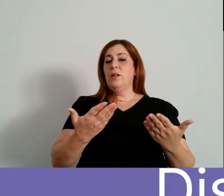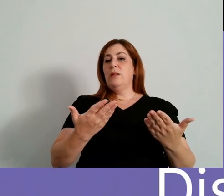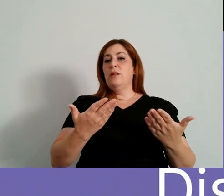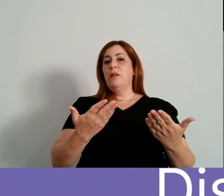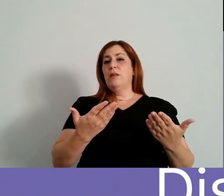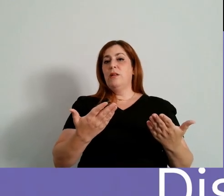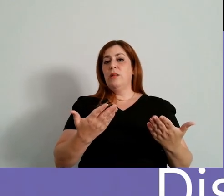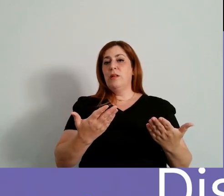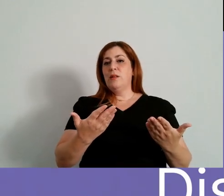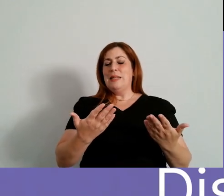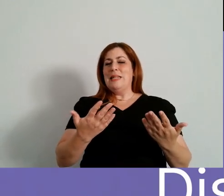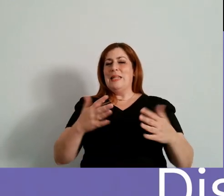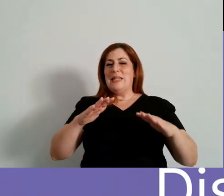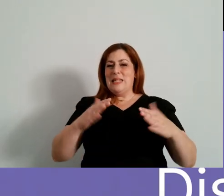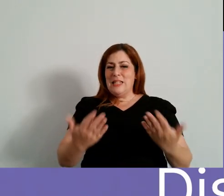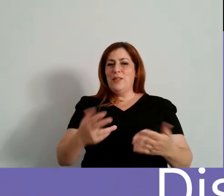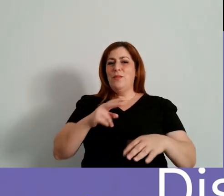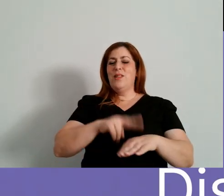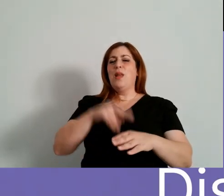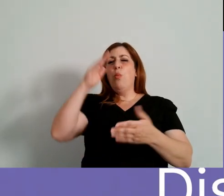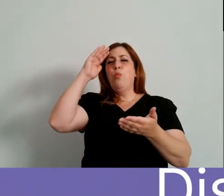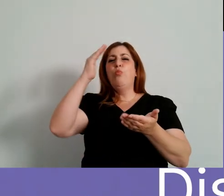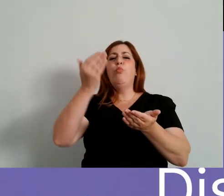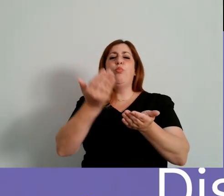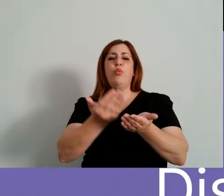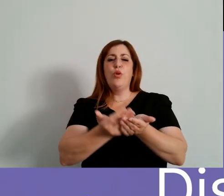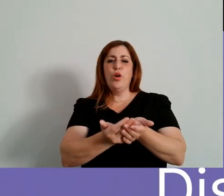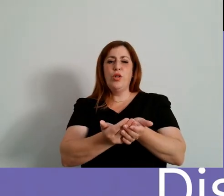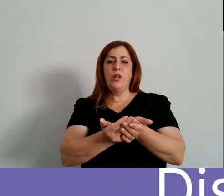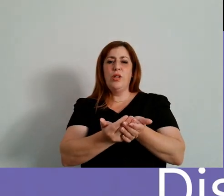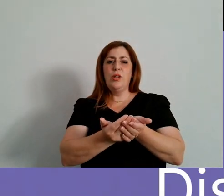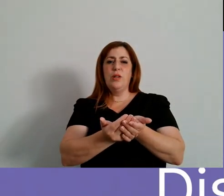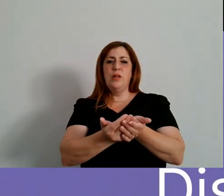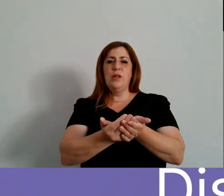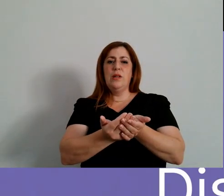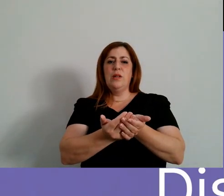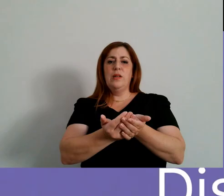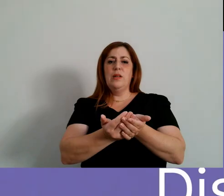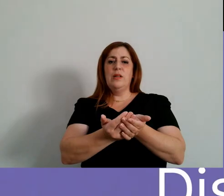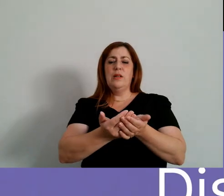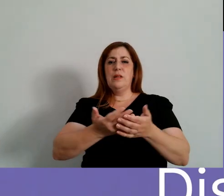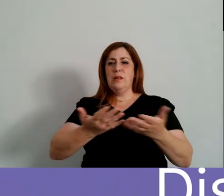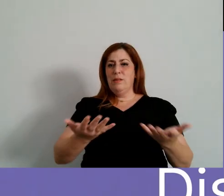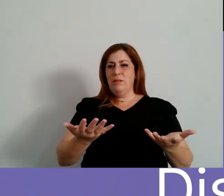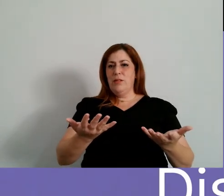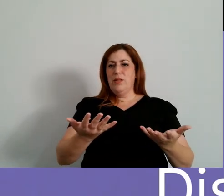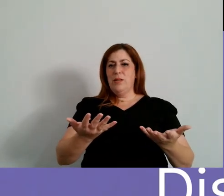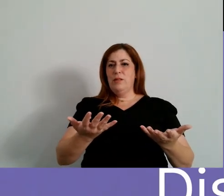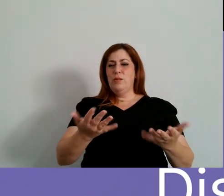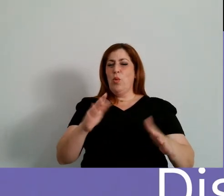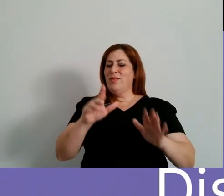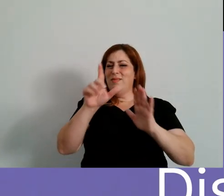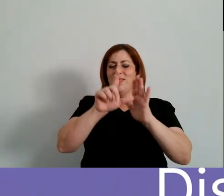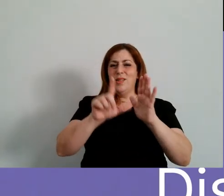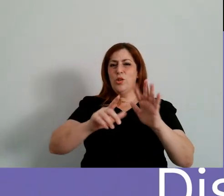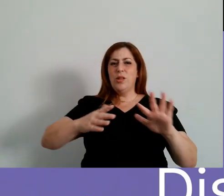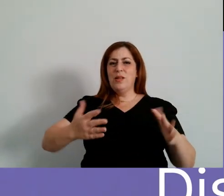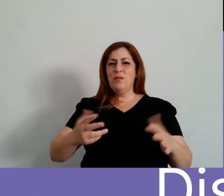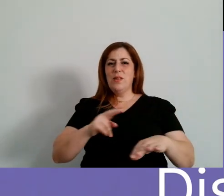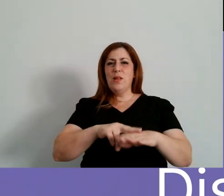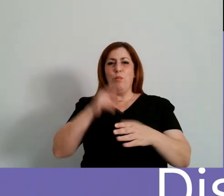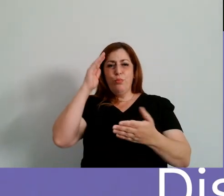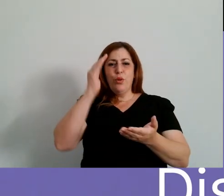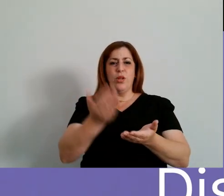gives some kind of protection, yes, or something. Or no, it goes the same way, yeah,